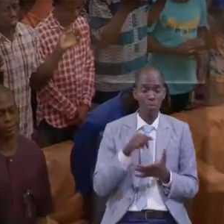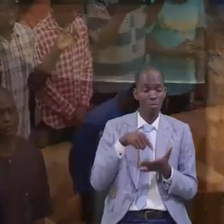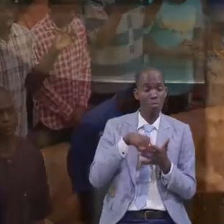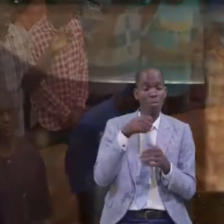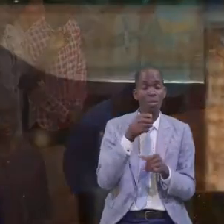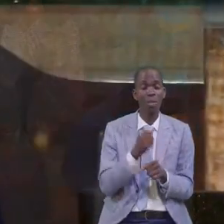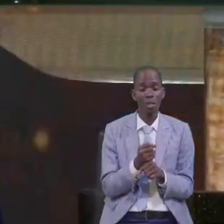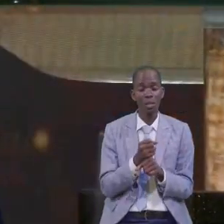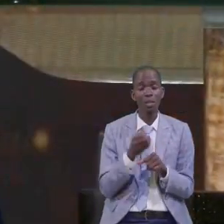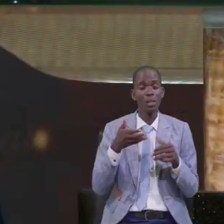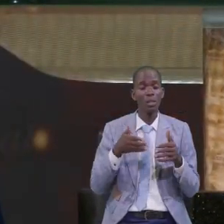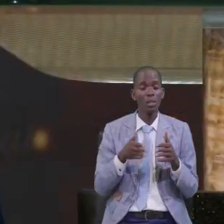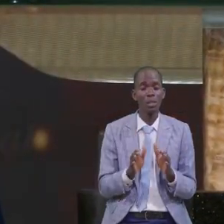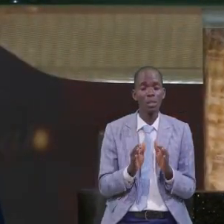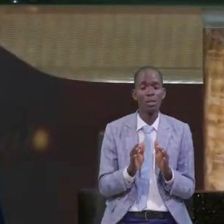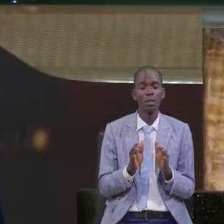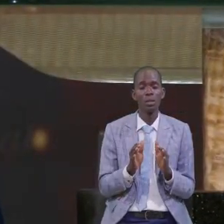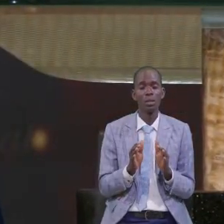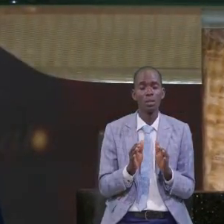year, let